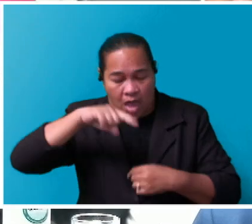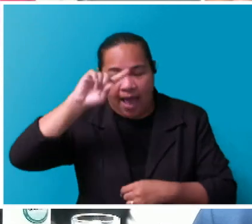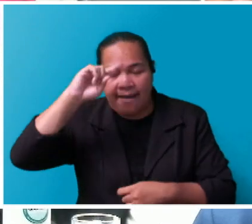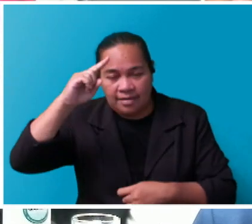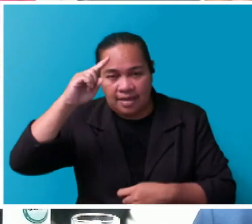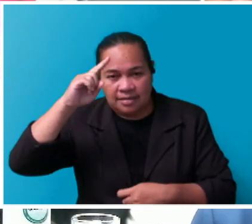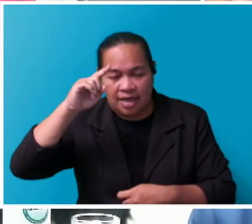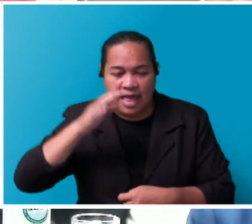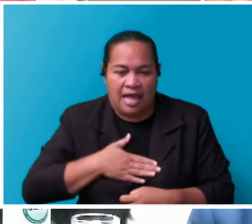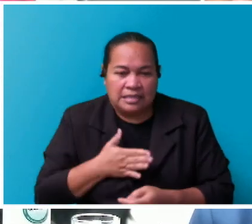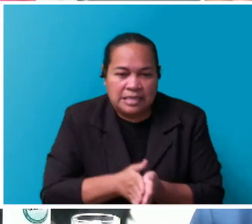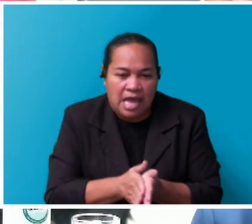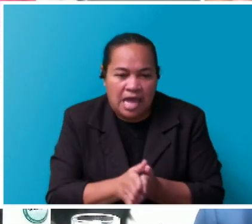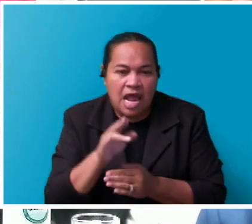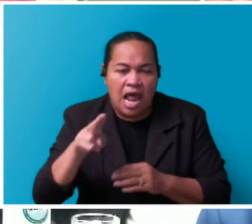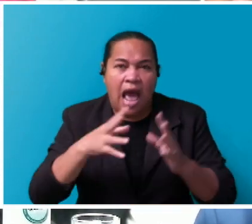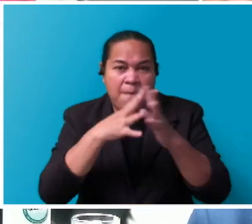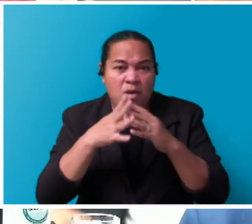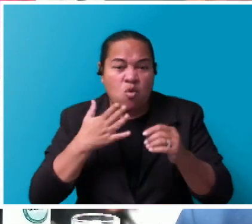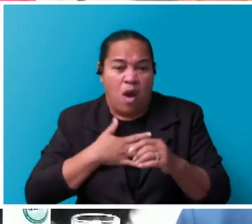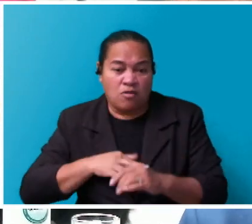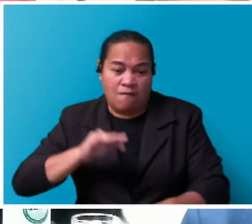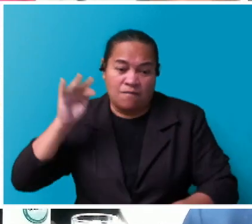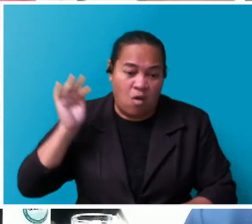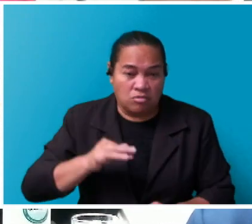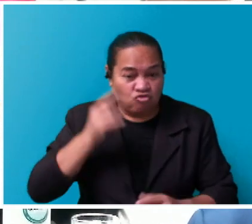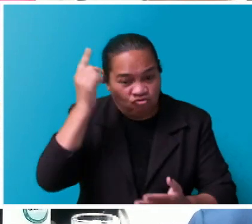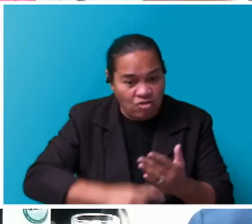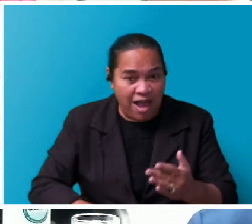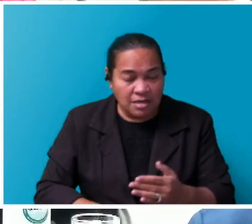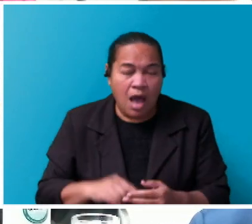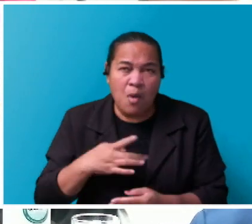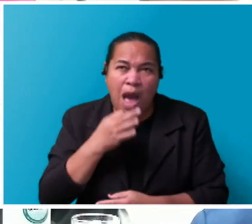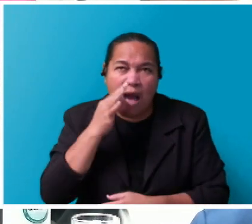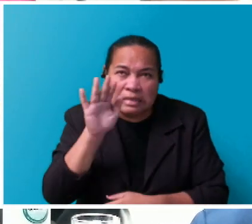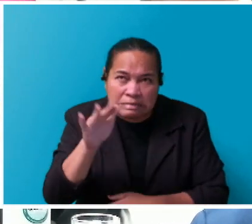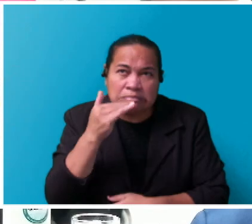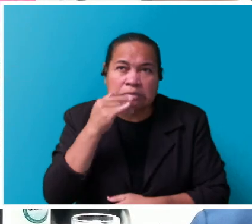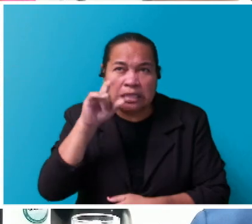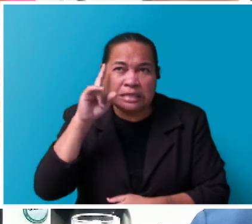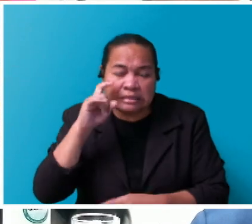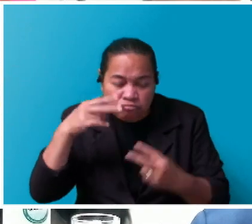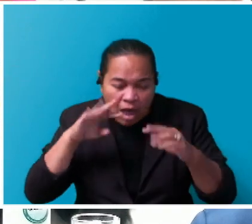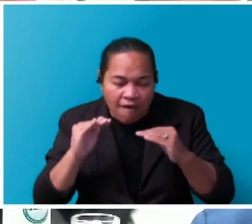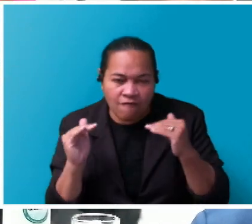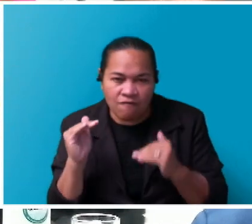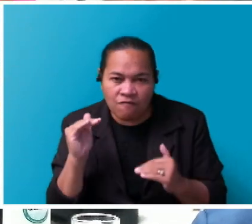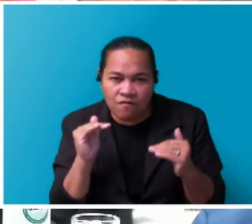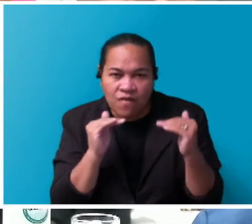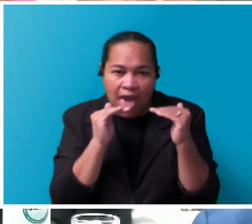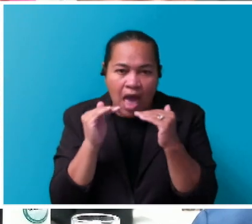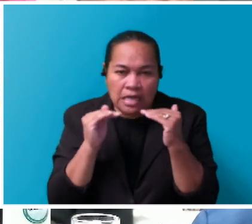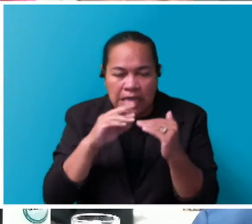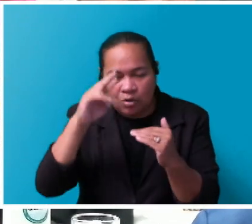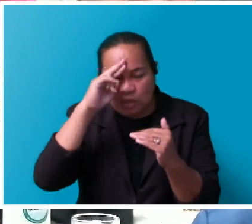the desire of the US to impose tariffs, we seek proportionality, fairness, and